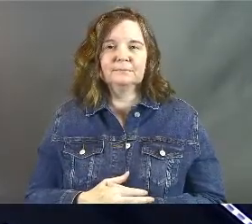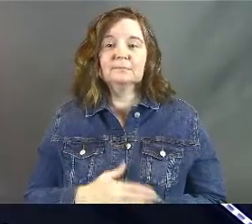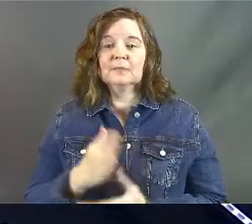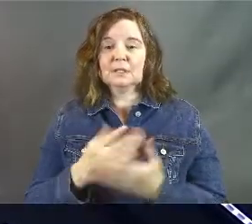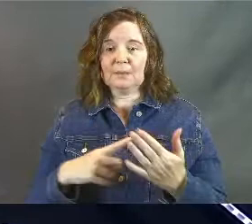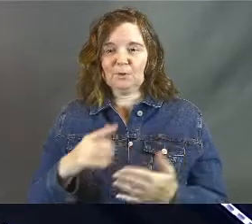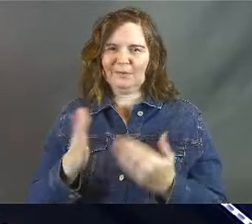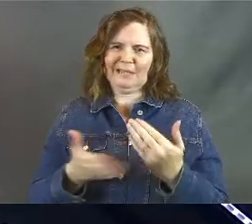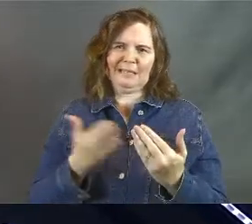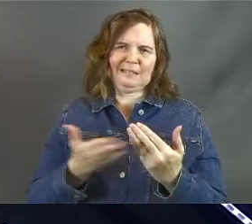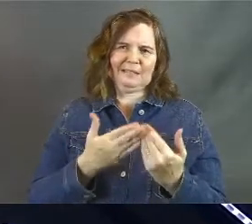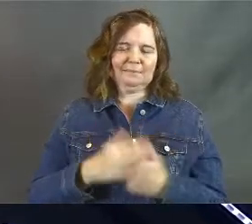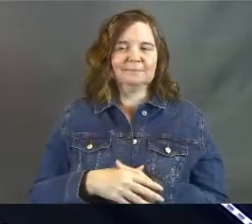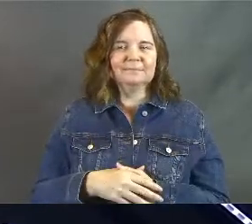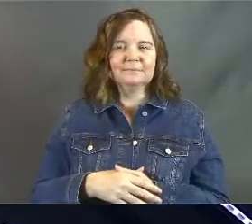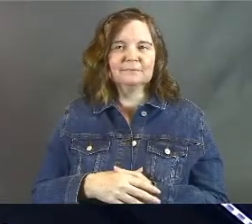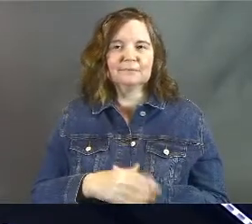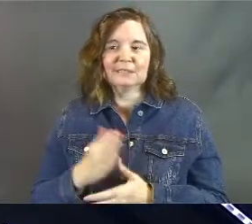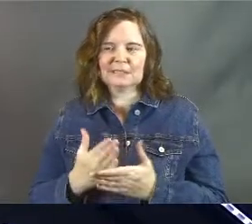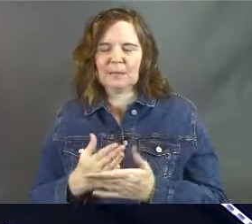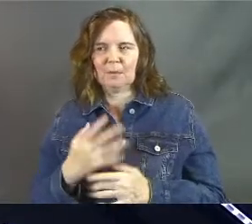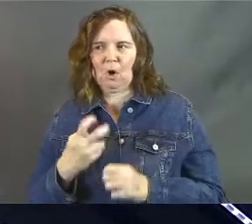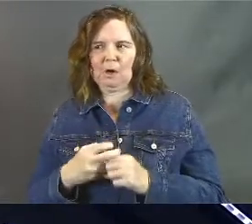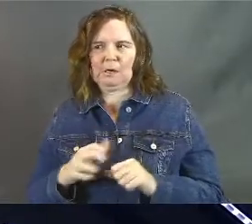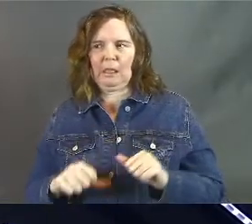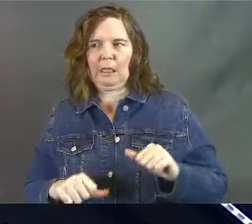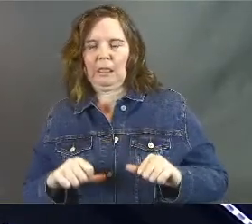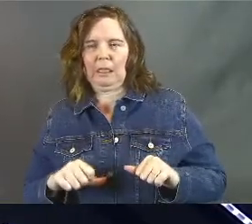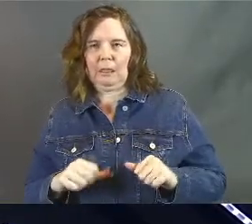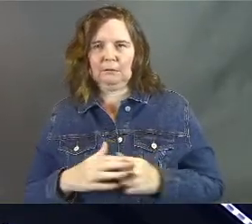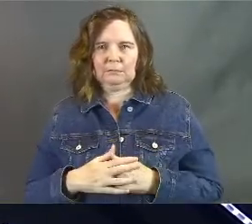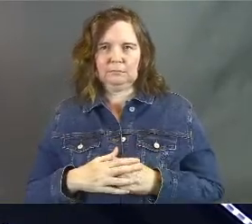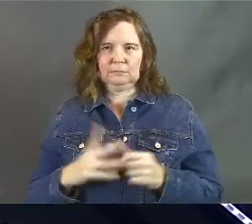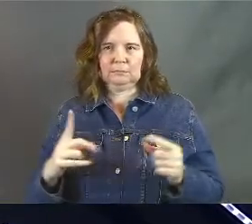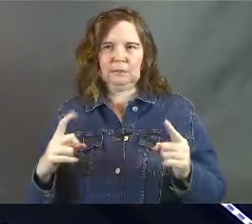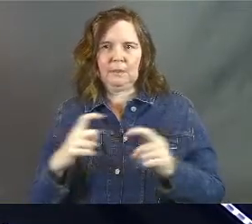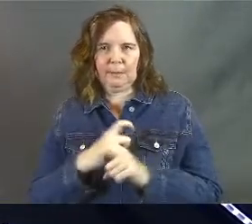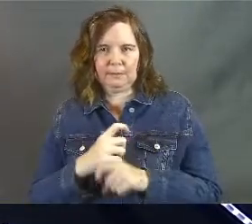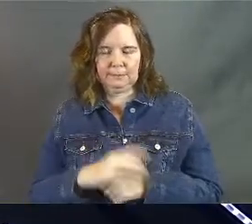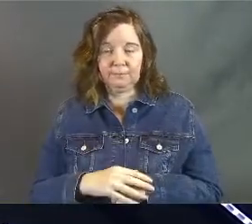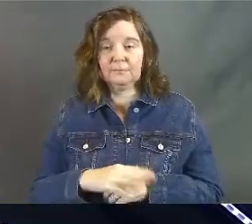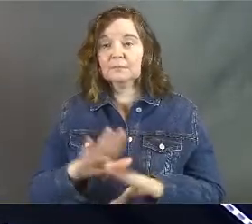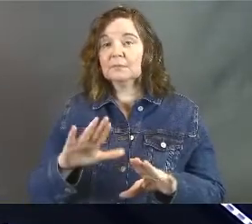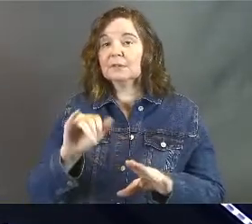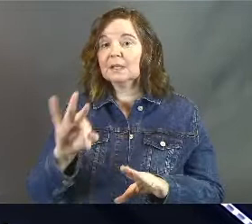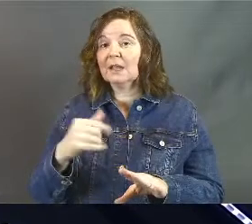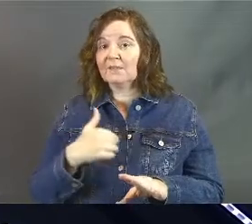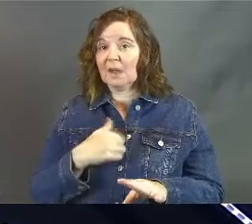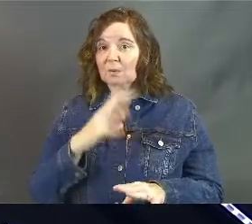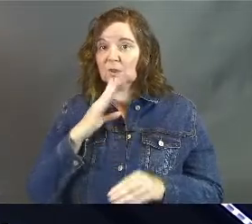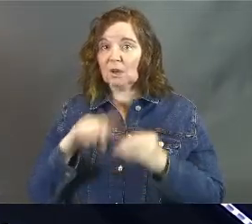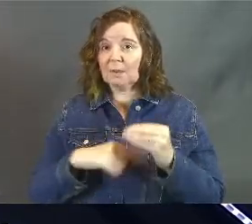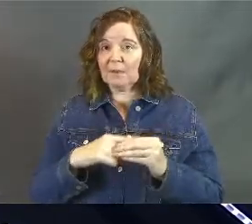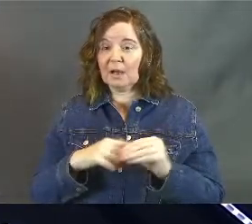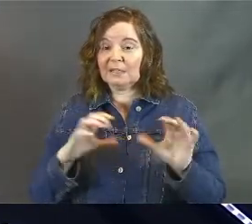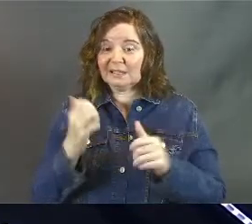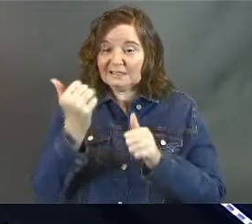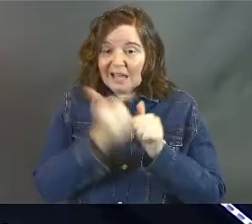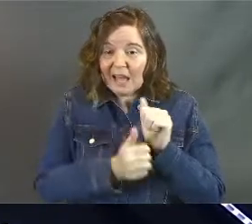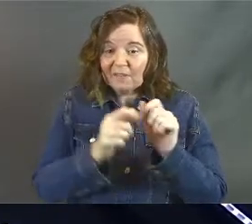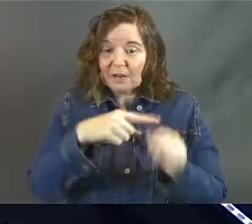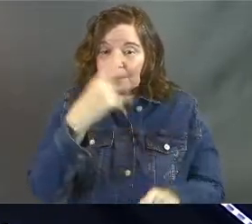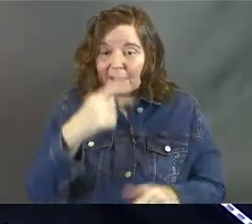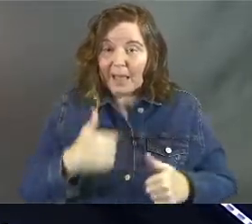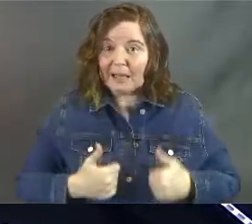Some of you, that's an easy question. Some of you, it's harder. It's more complicated. See, if I was to talk about, does every